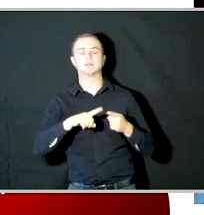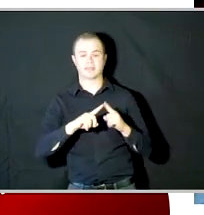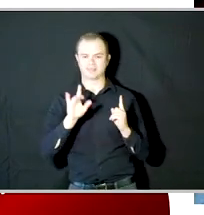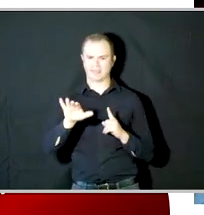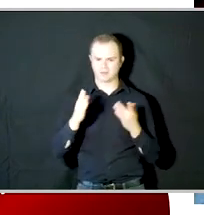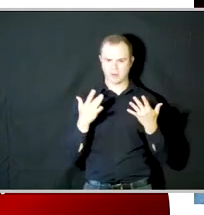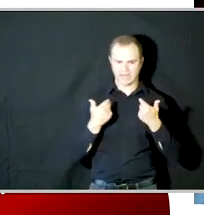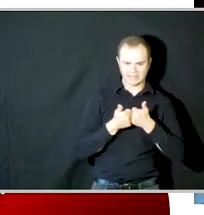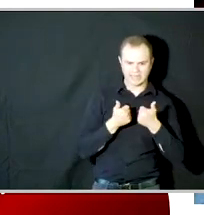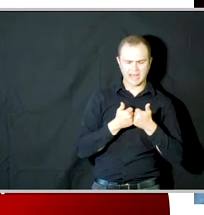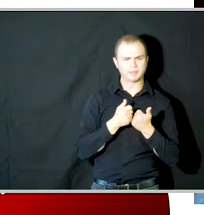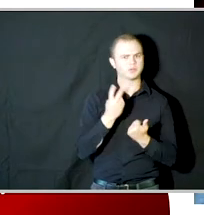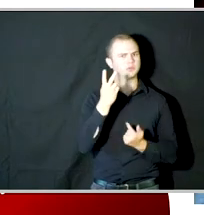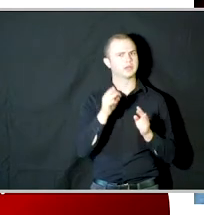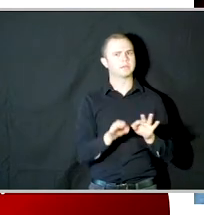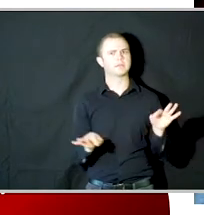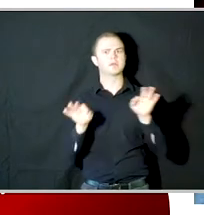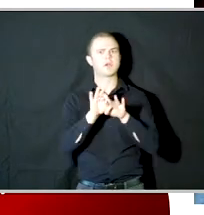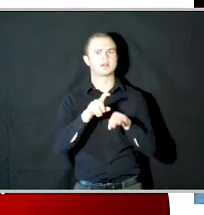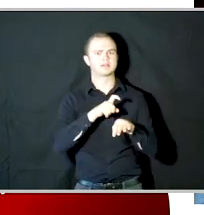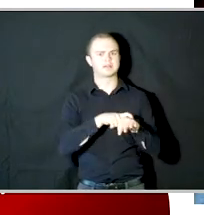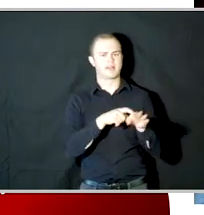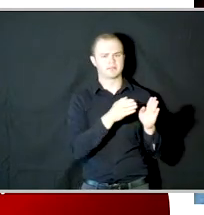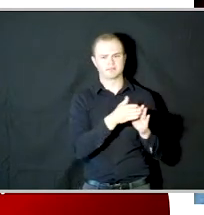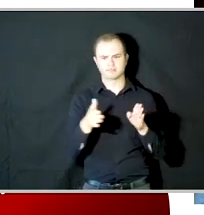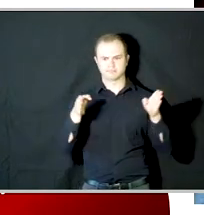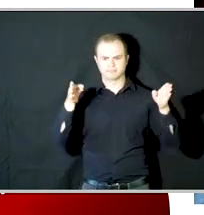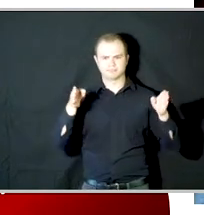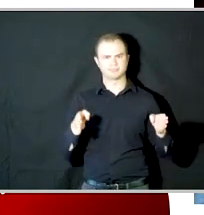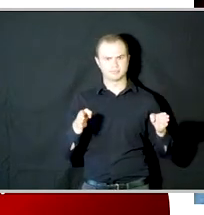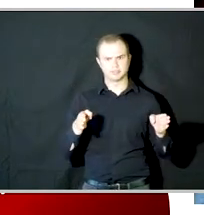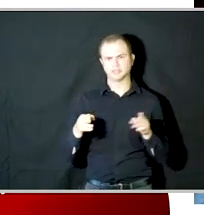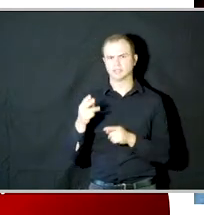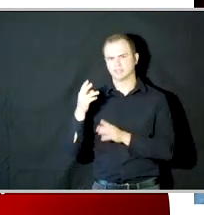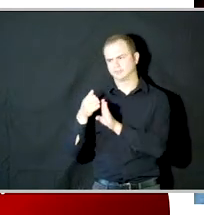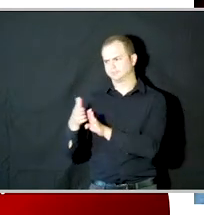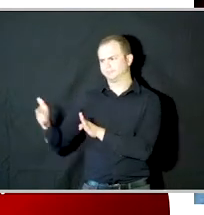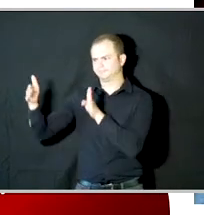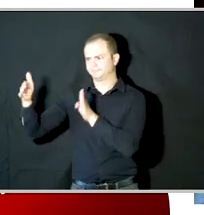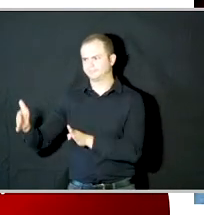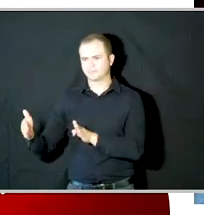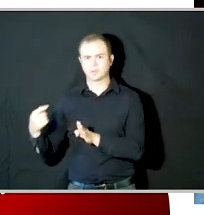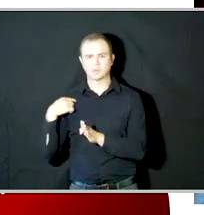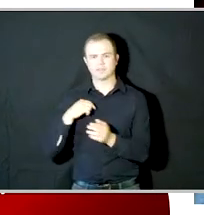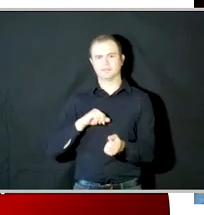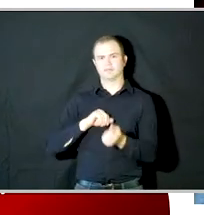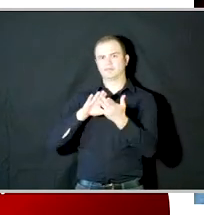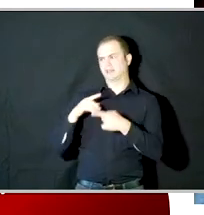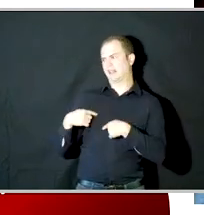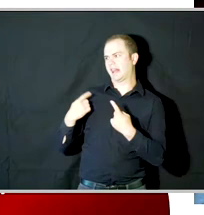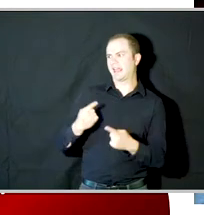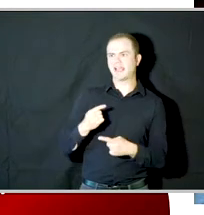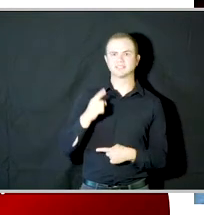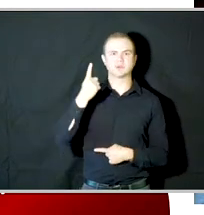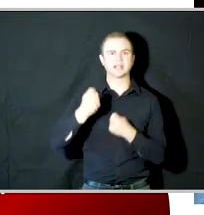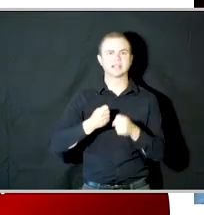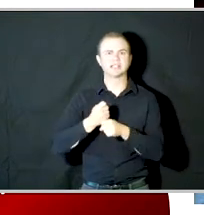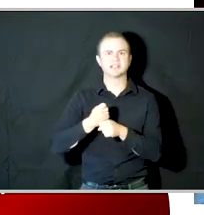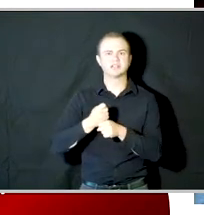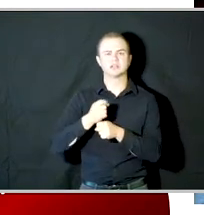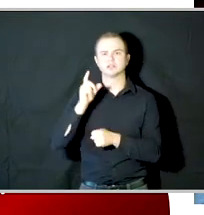measurable intervals of time many have faced in the past year, 20 minutes and 14 days.